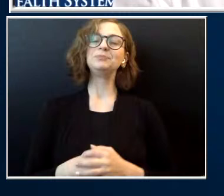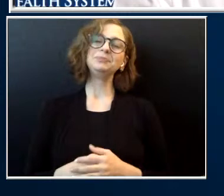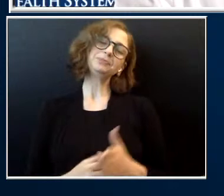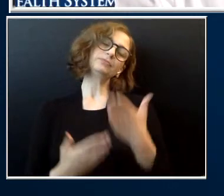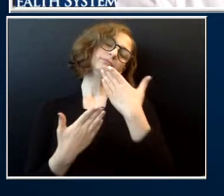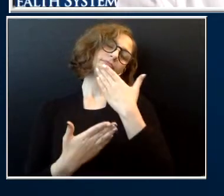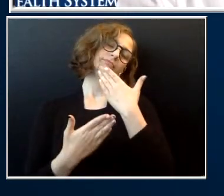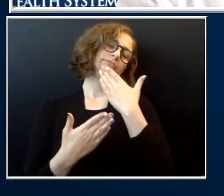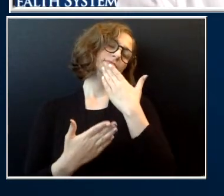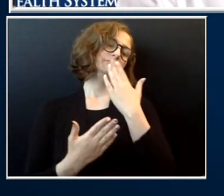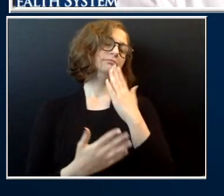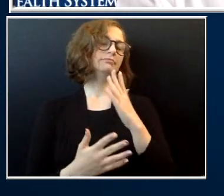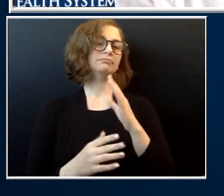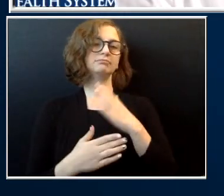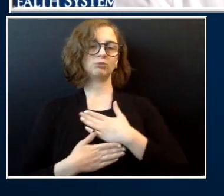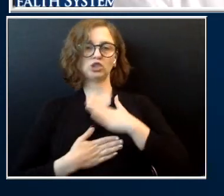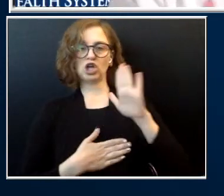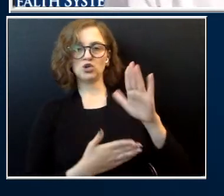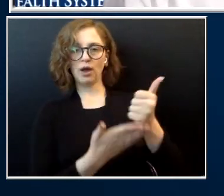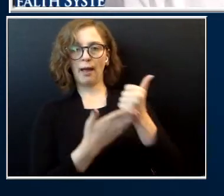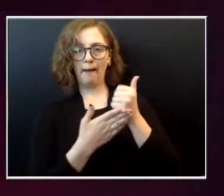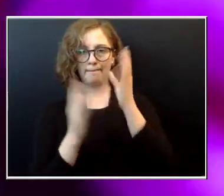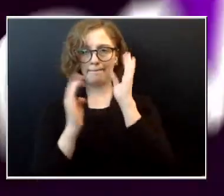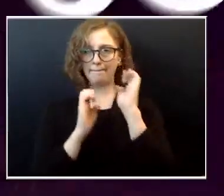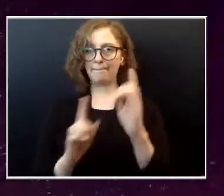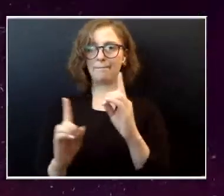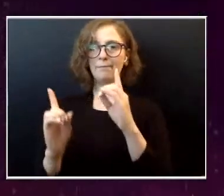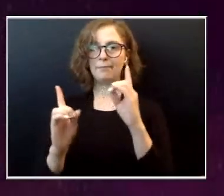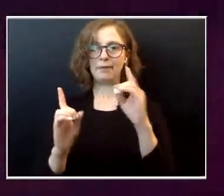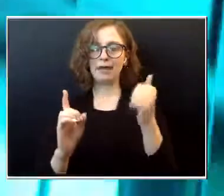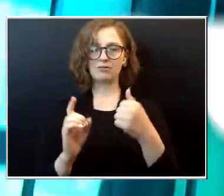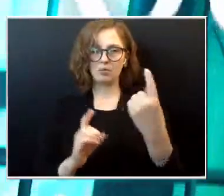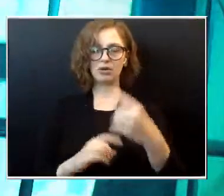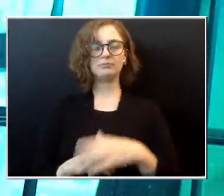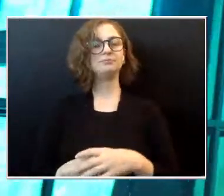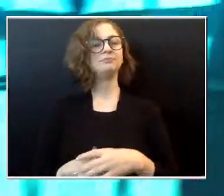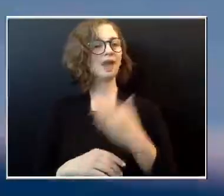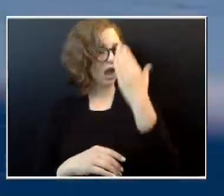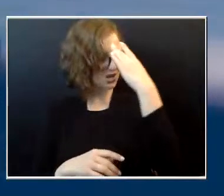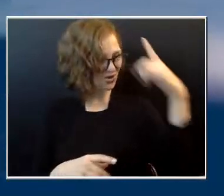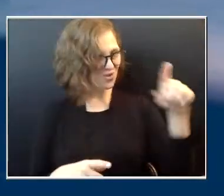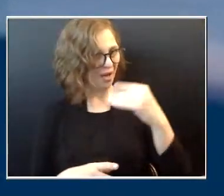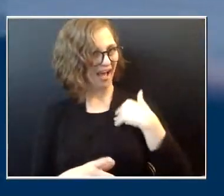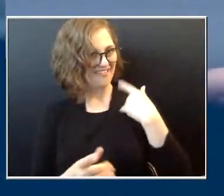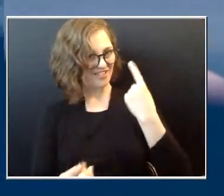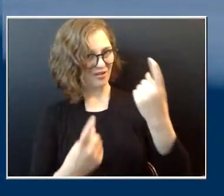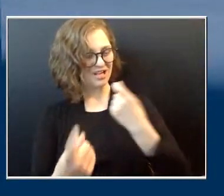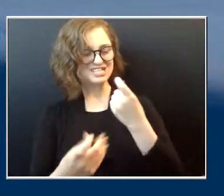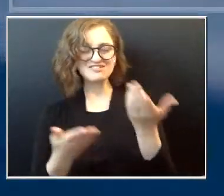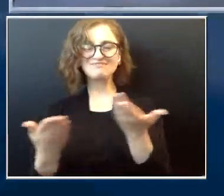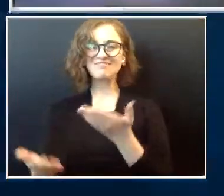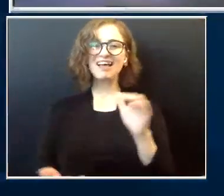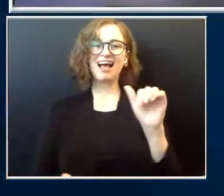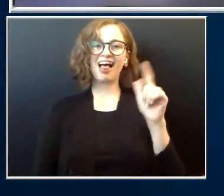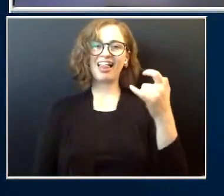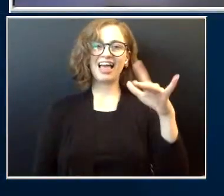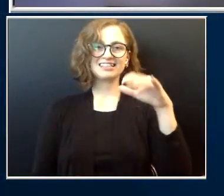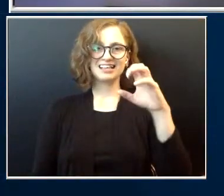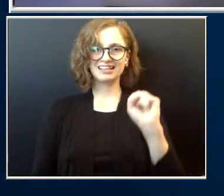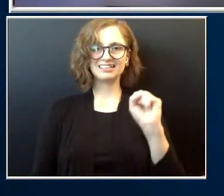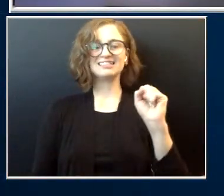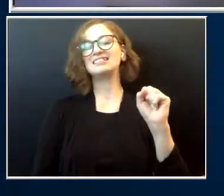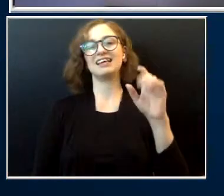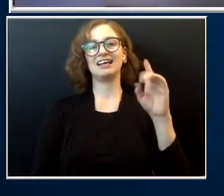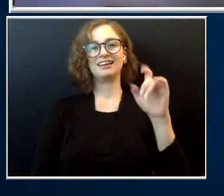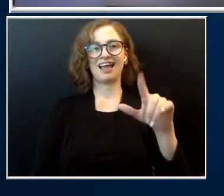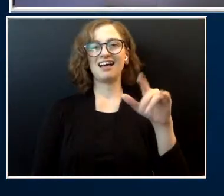help us educate everyone. We know many of you have questions. Let's head to Studio B with Alexis Del Cid. Dr. Coomer doing a great job this